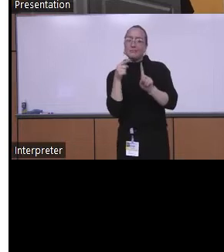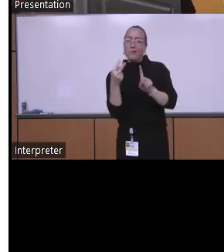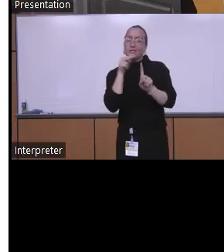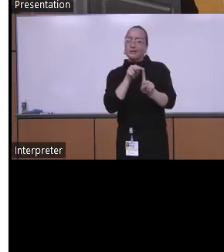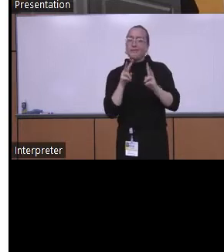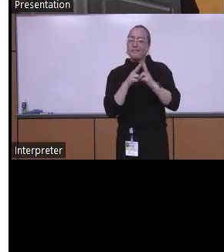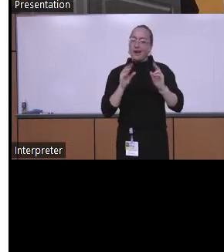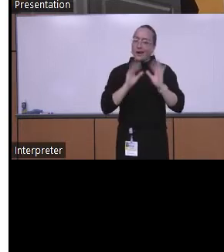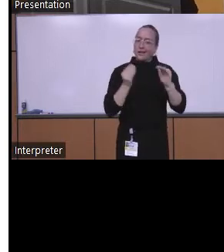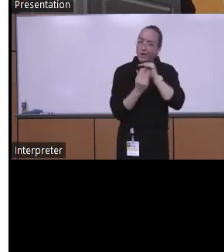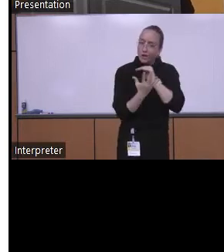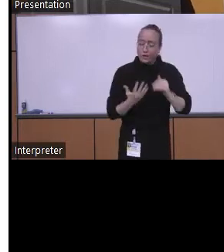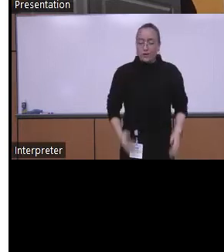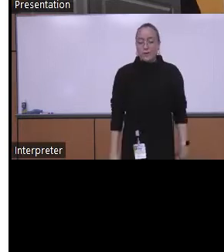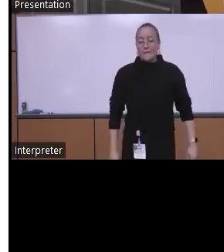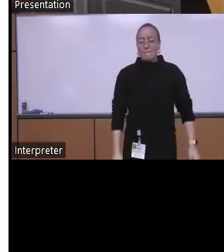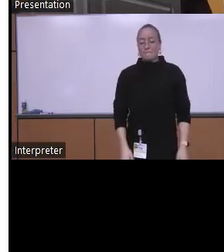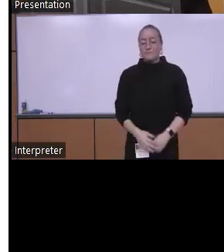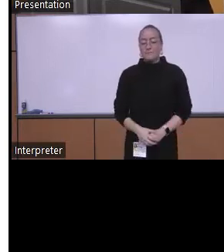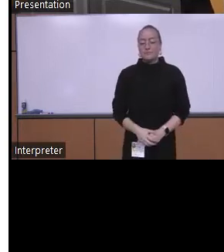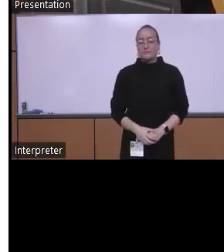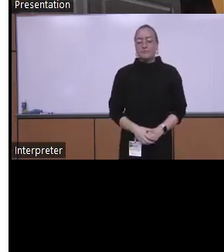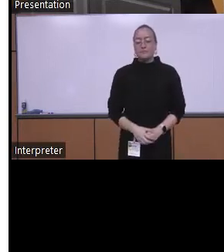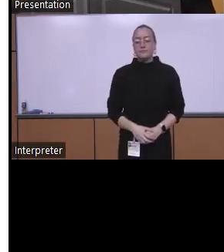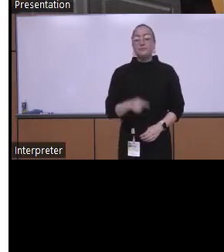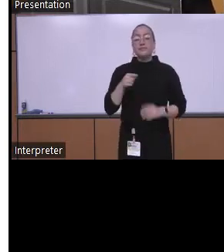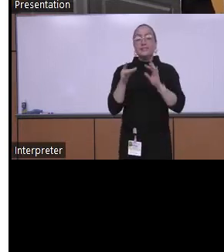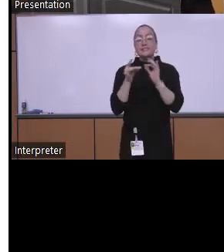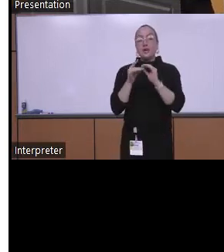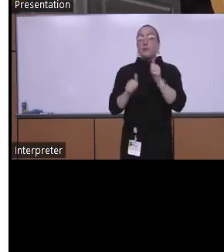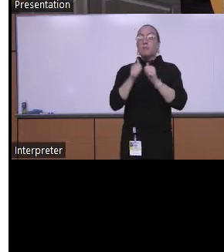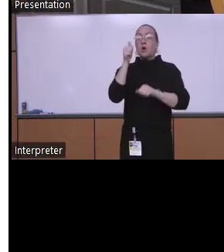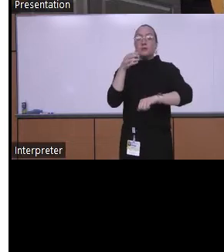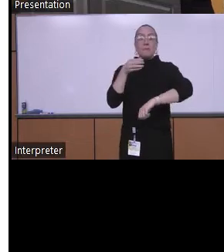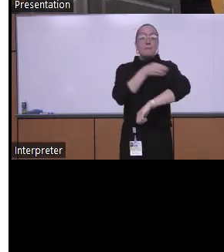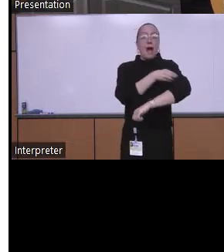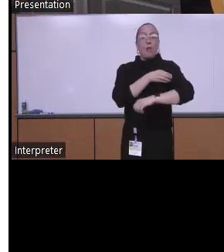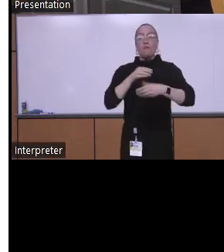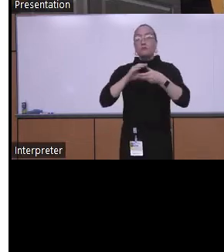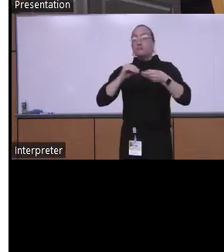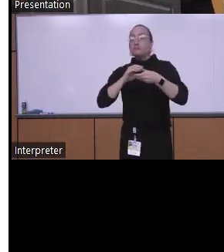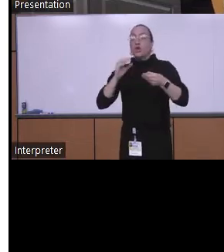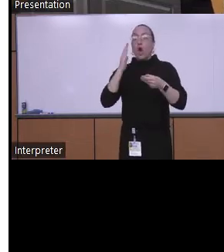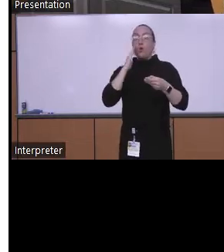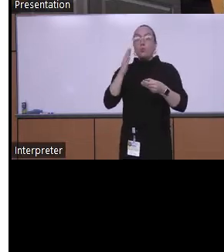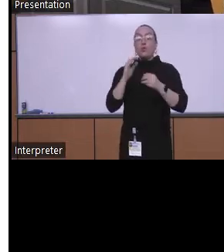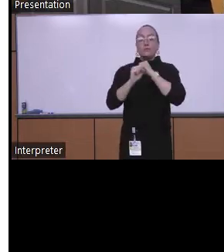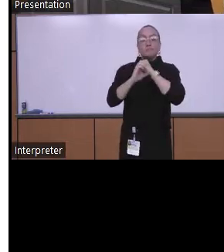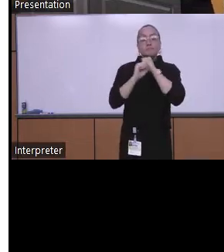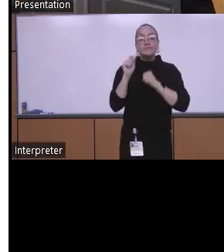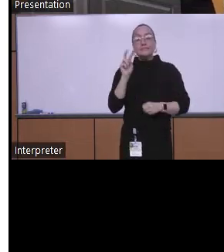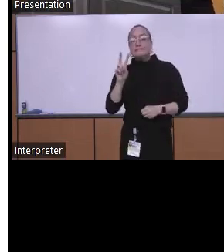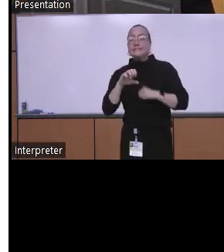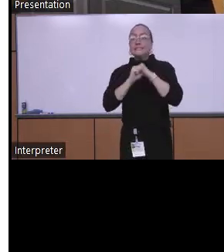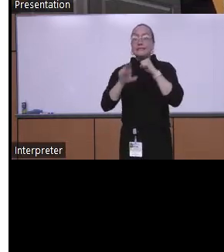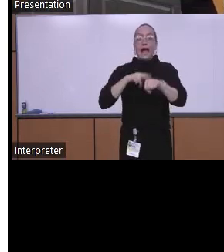Parents Anonymous fit easily into this agenda, touted as the most powerful testimony giving at CAPTA hearings, broadcast into people's living rooms